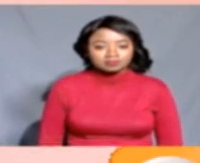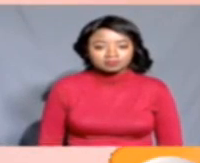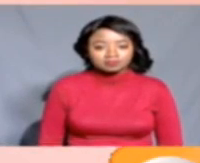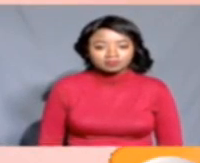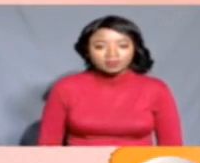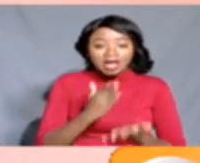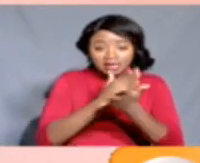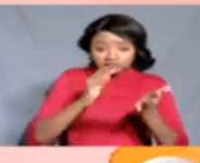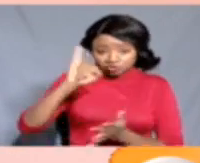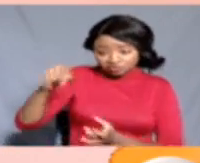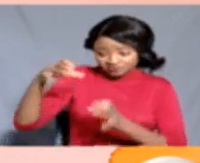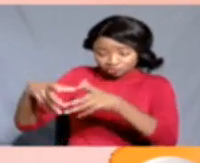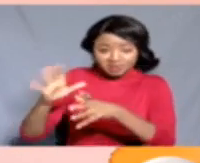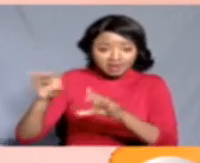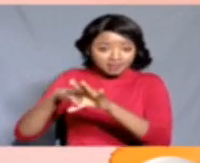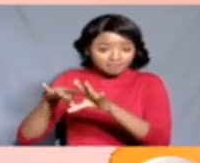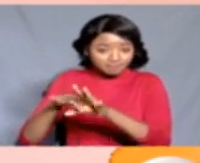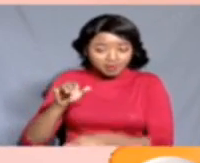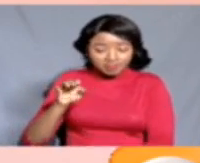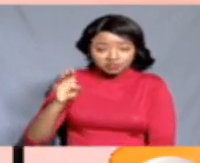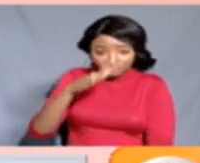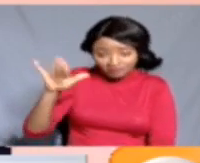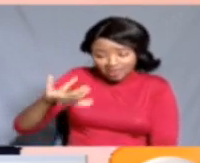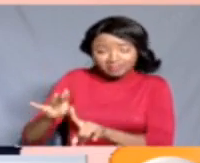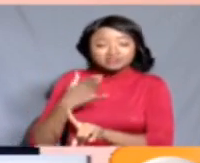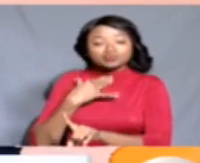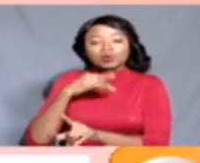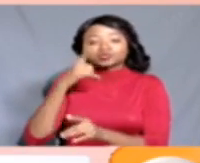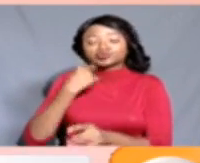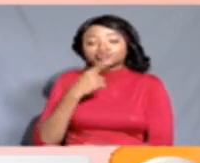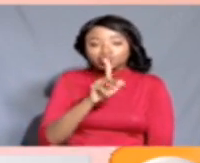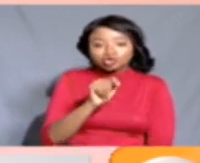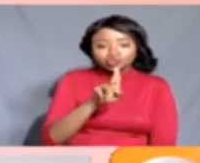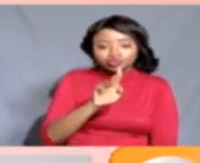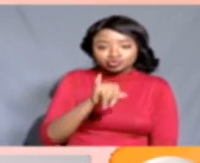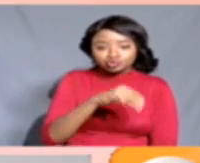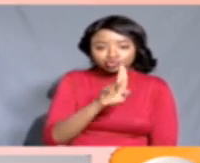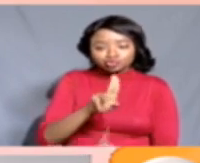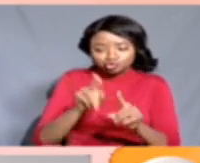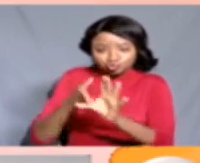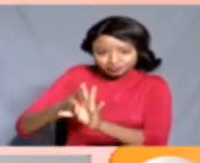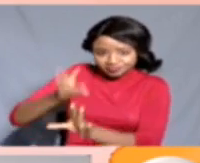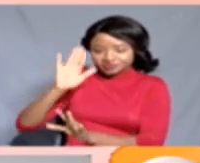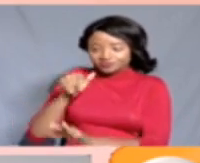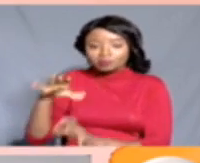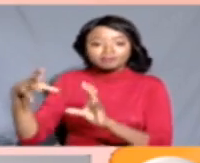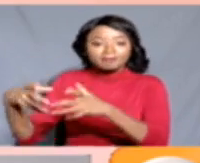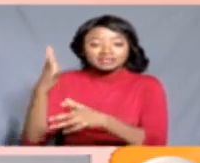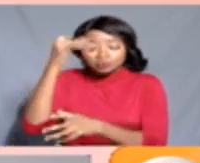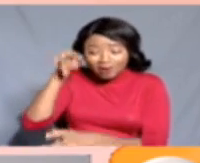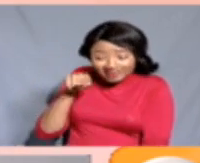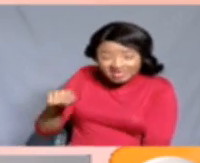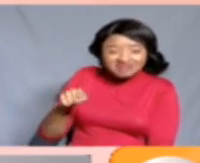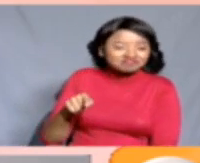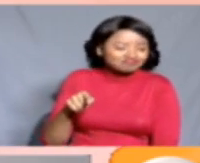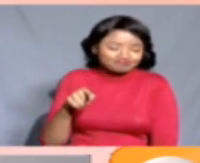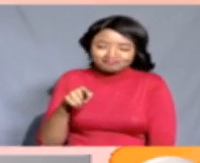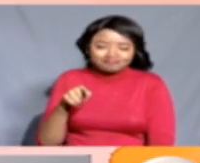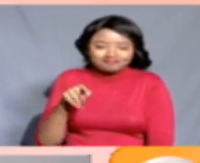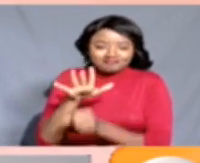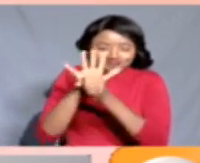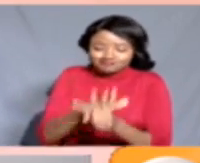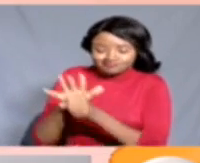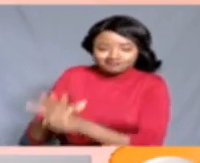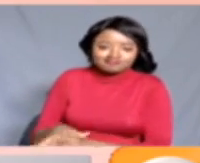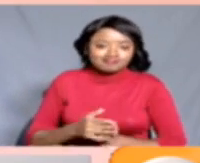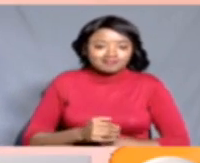A section of Jubilee MPs now want Party Secretary General Raphael Tuju to quit the party for allegedly being biased. The MPs led